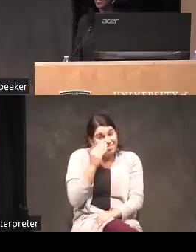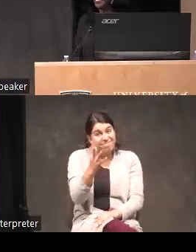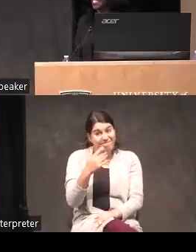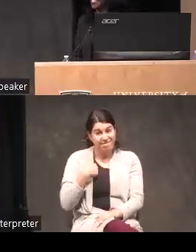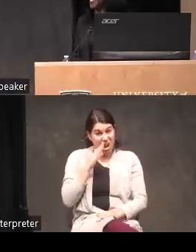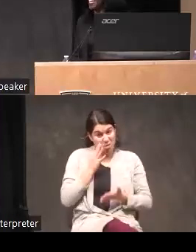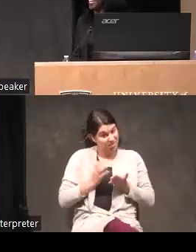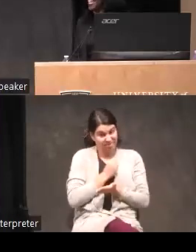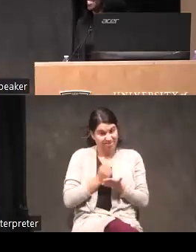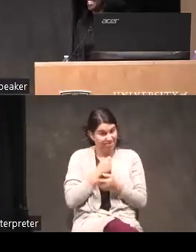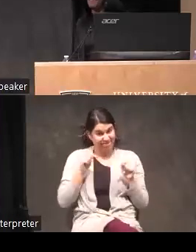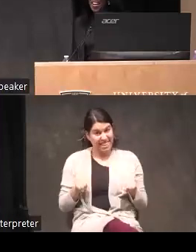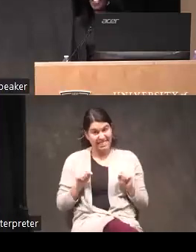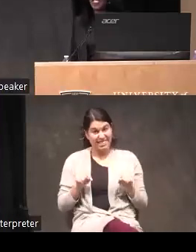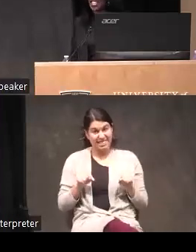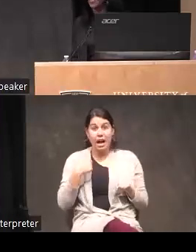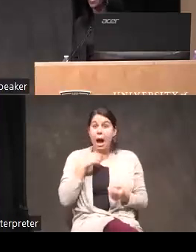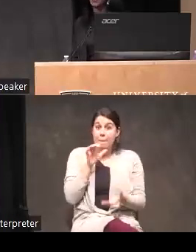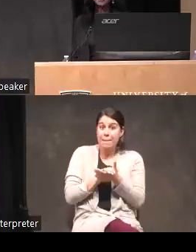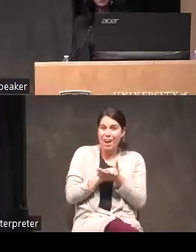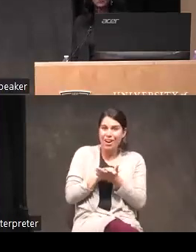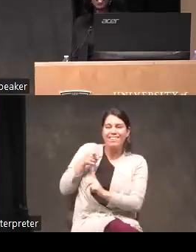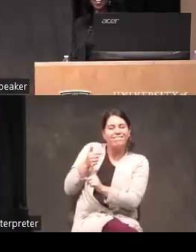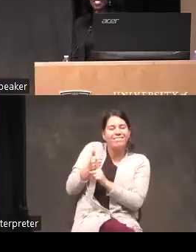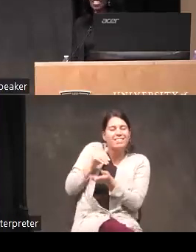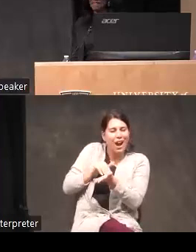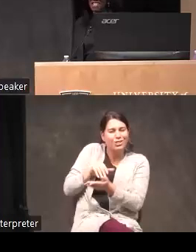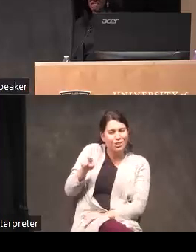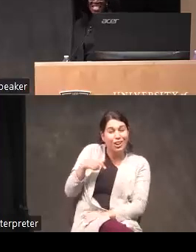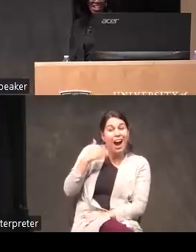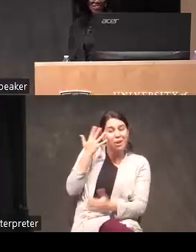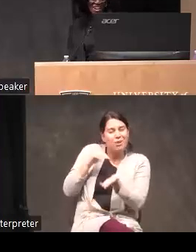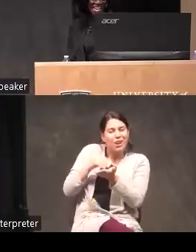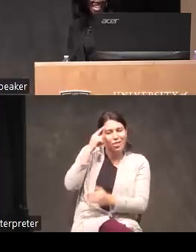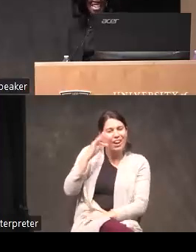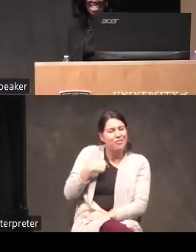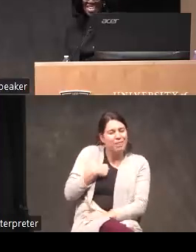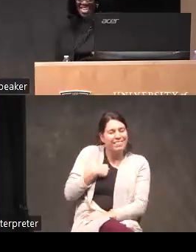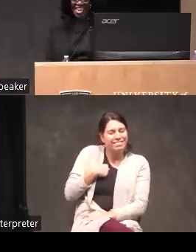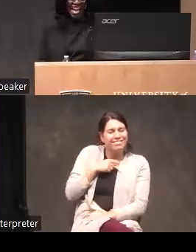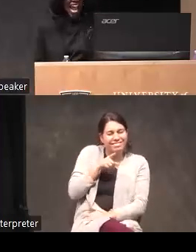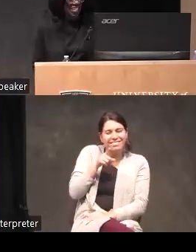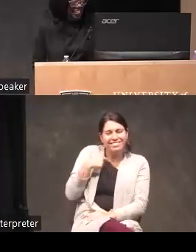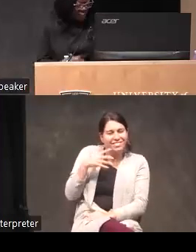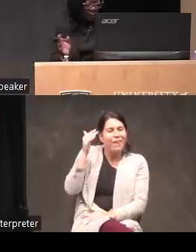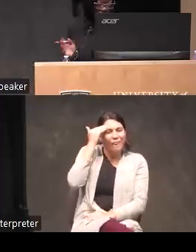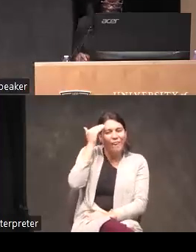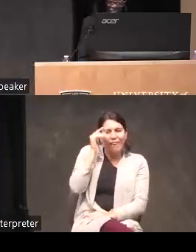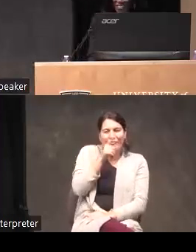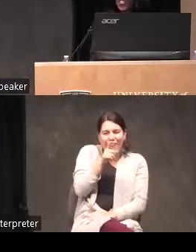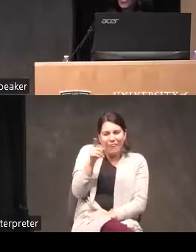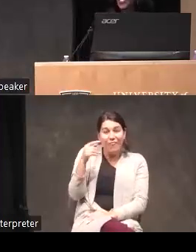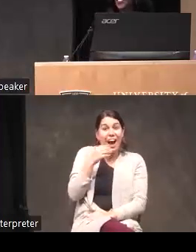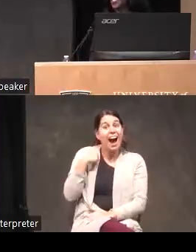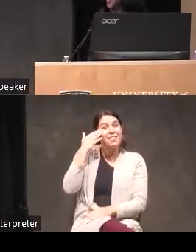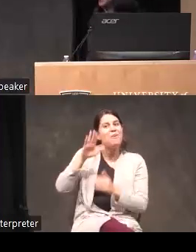most of this because I'm married to a doctor and I know what you guys think of me really already. I also know all the bad